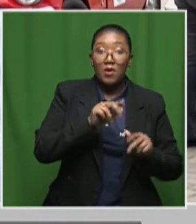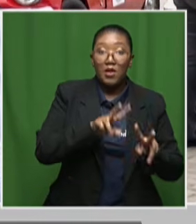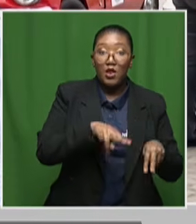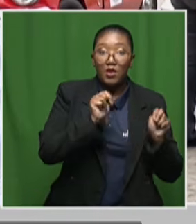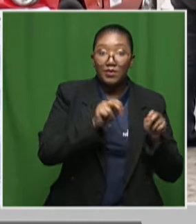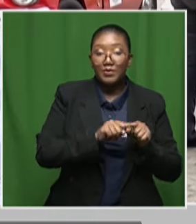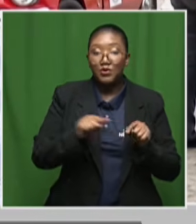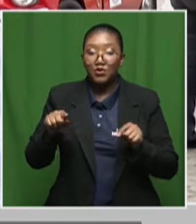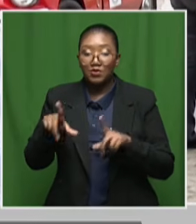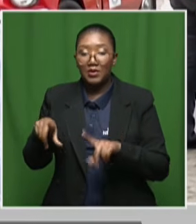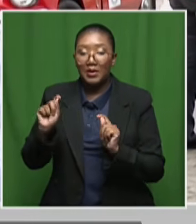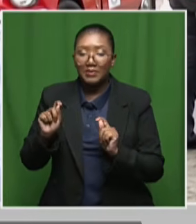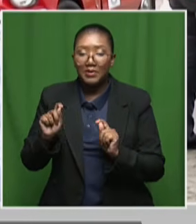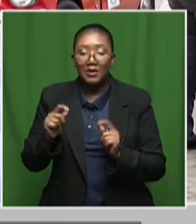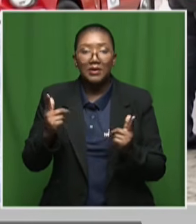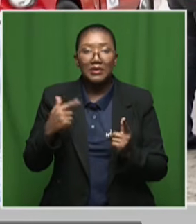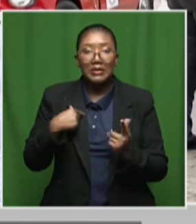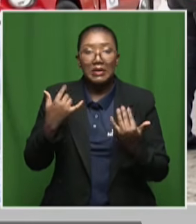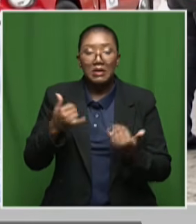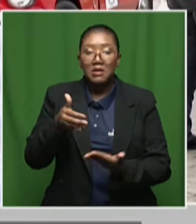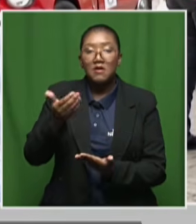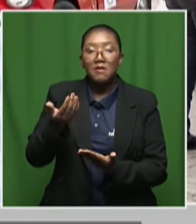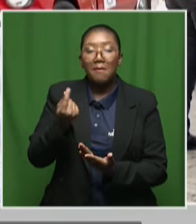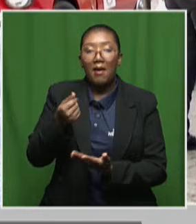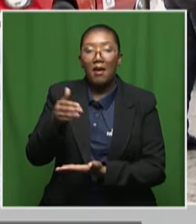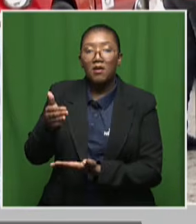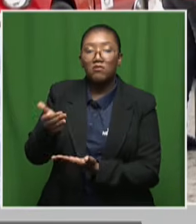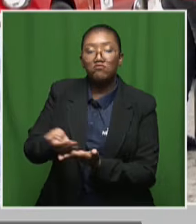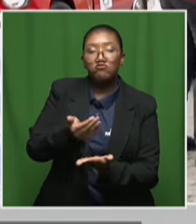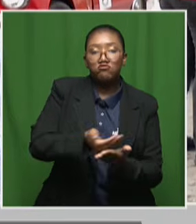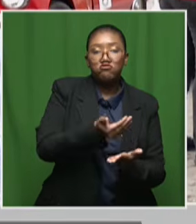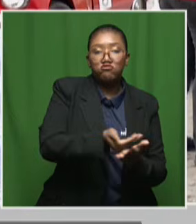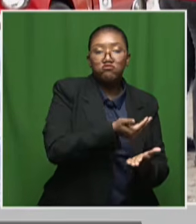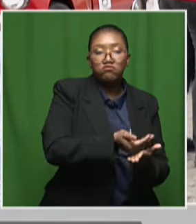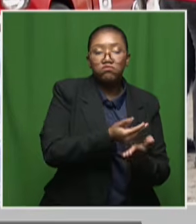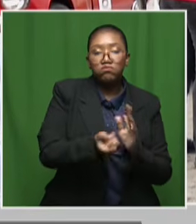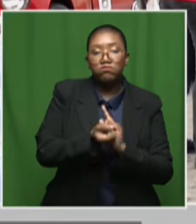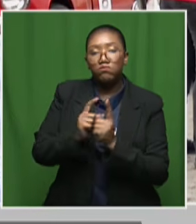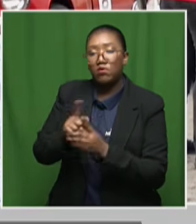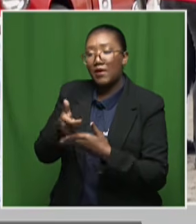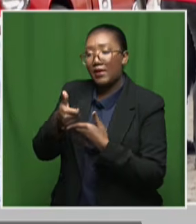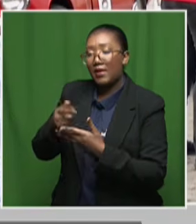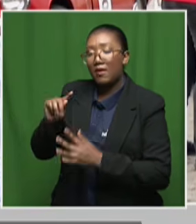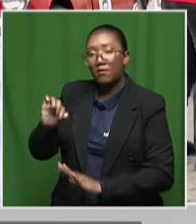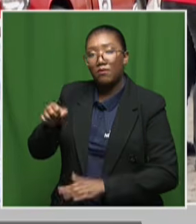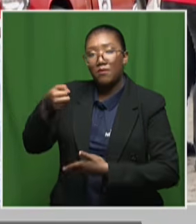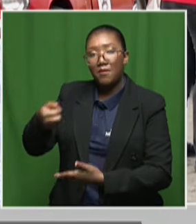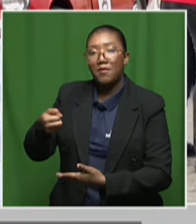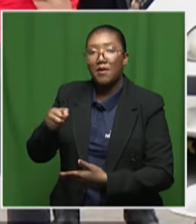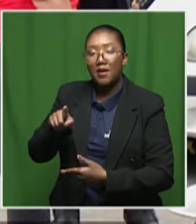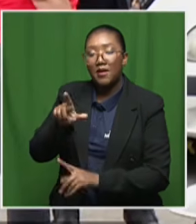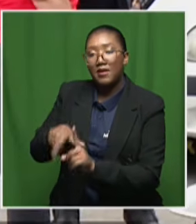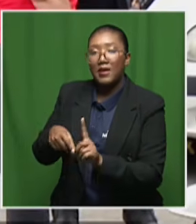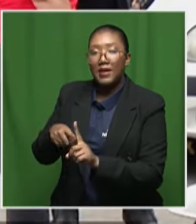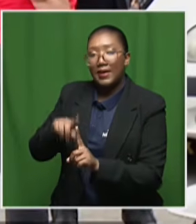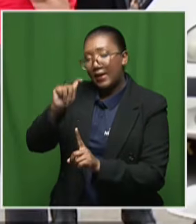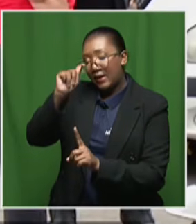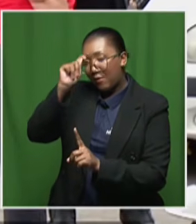Caleb van Wyk. Talk to us about this story and how it's touched heartstrings and the progress that's been made.